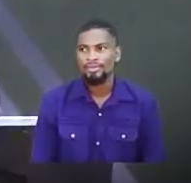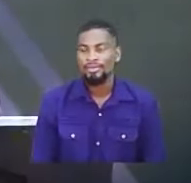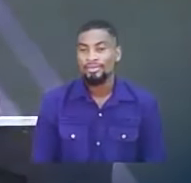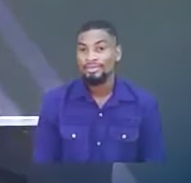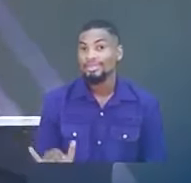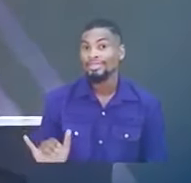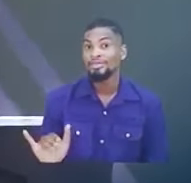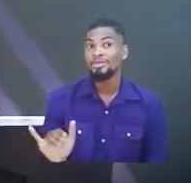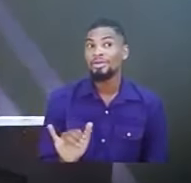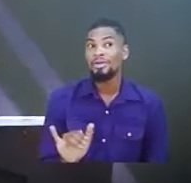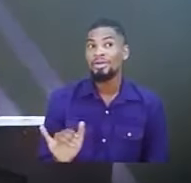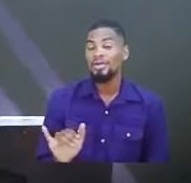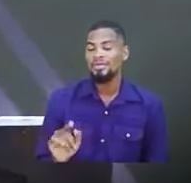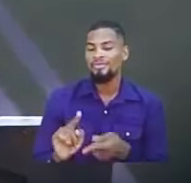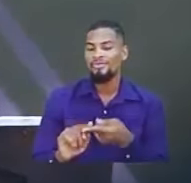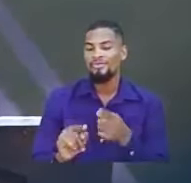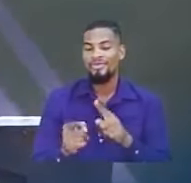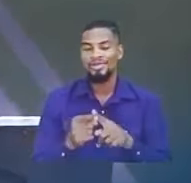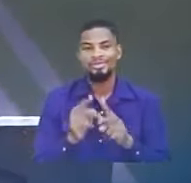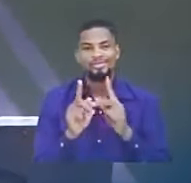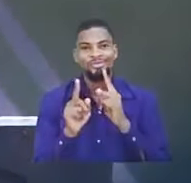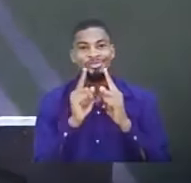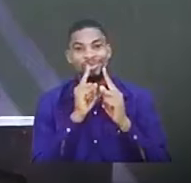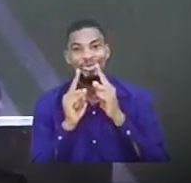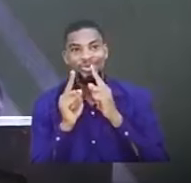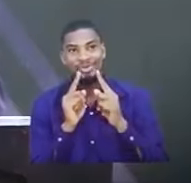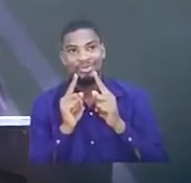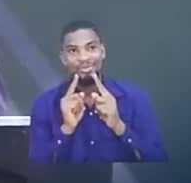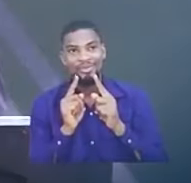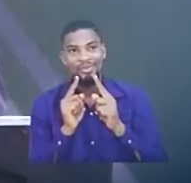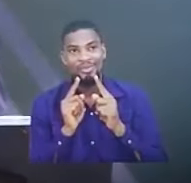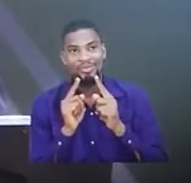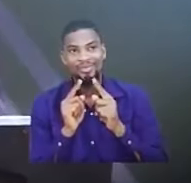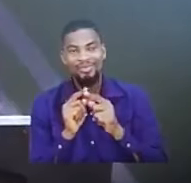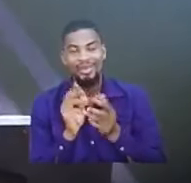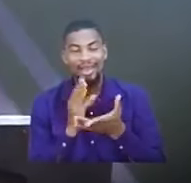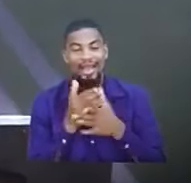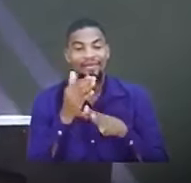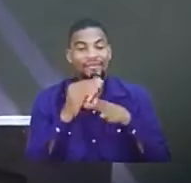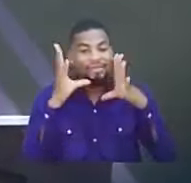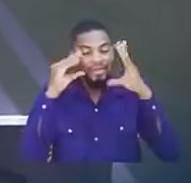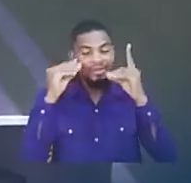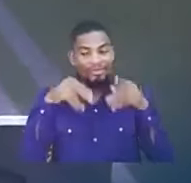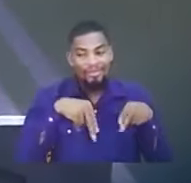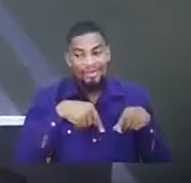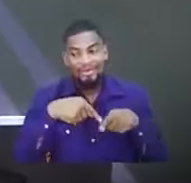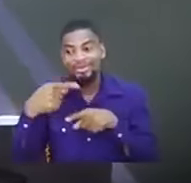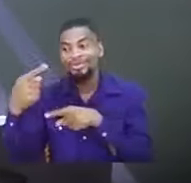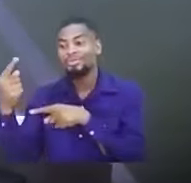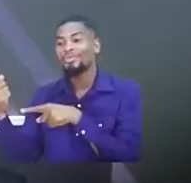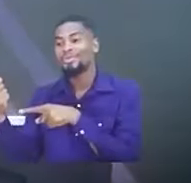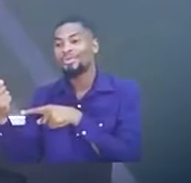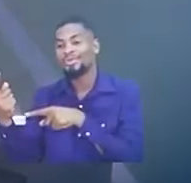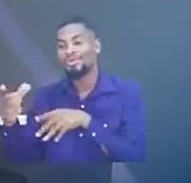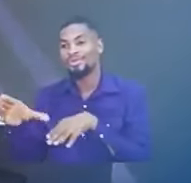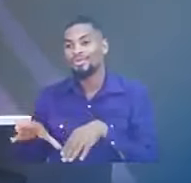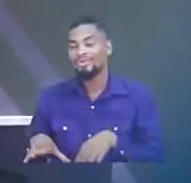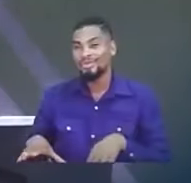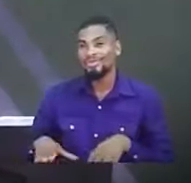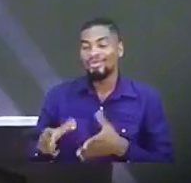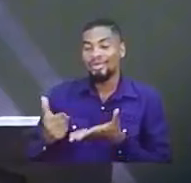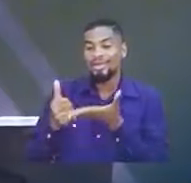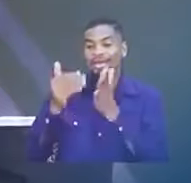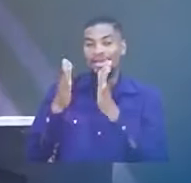a friend. Then Moses will return to the camp, but his young aide,